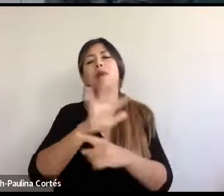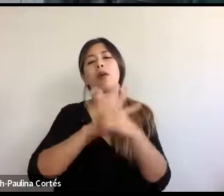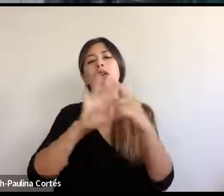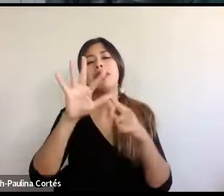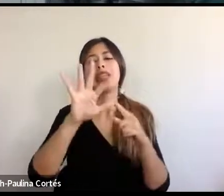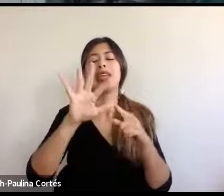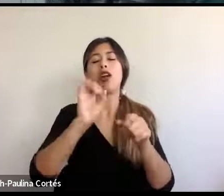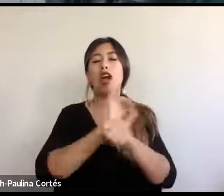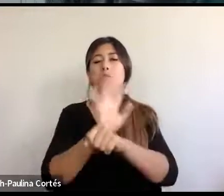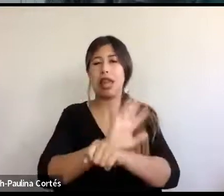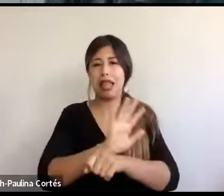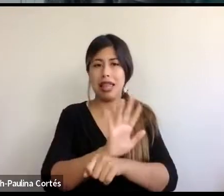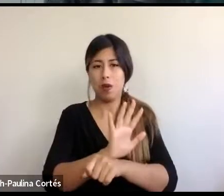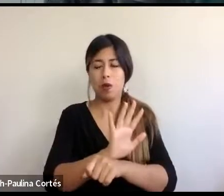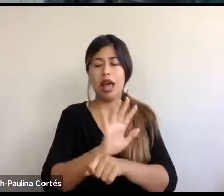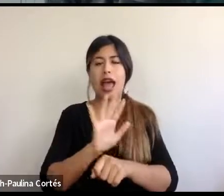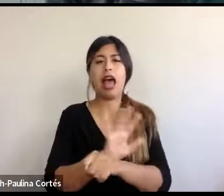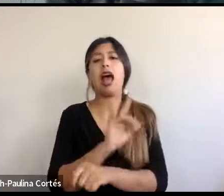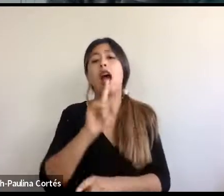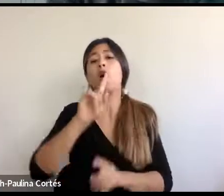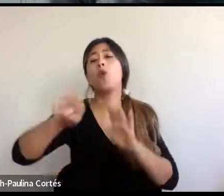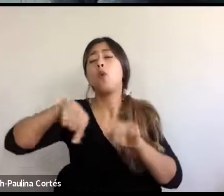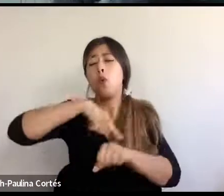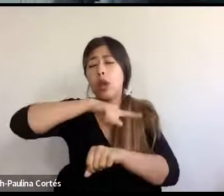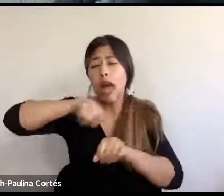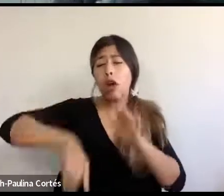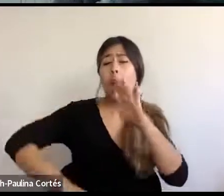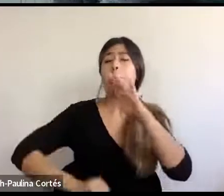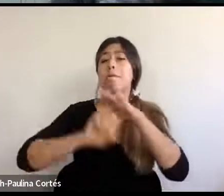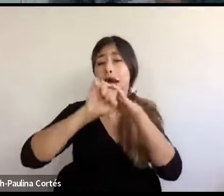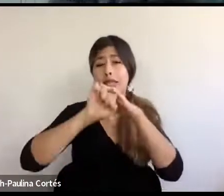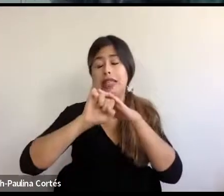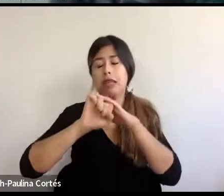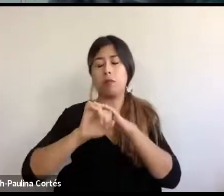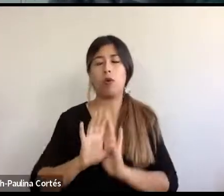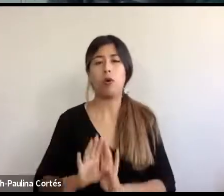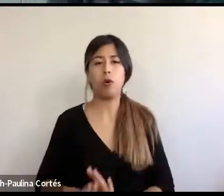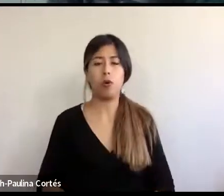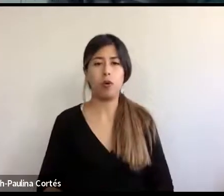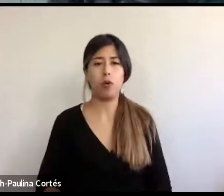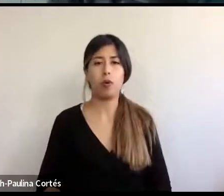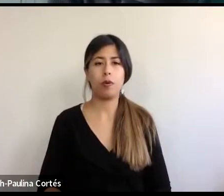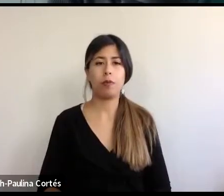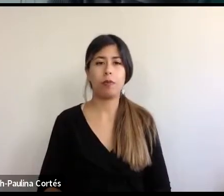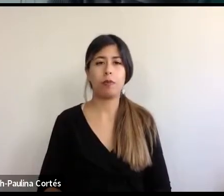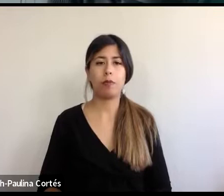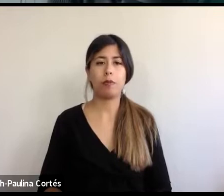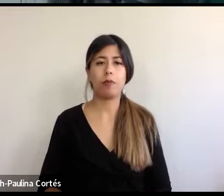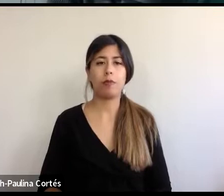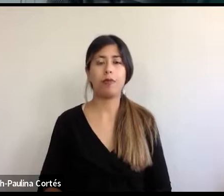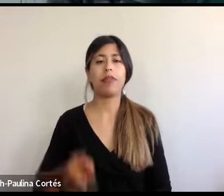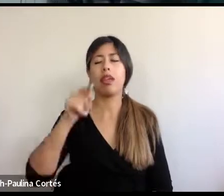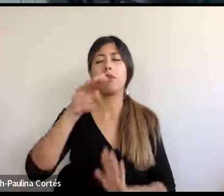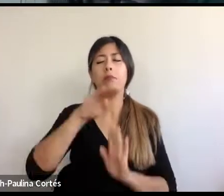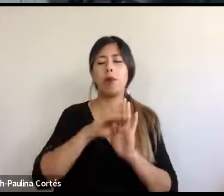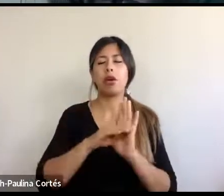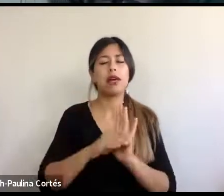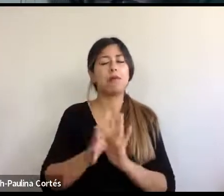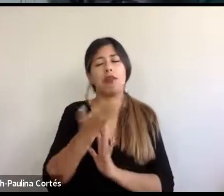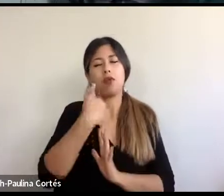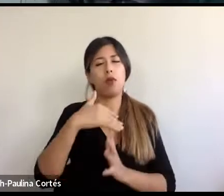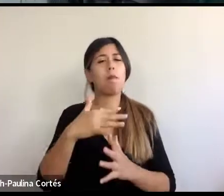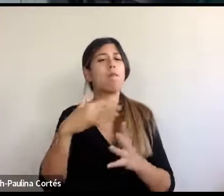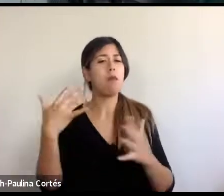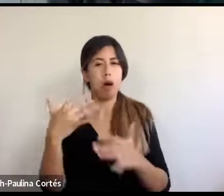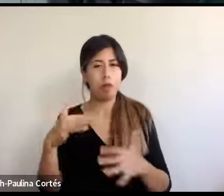1 hour, and we screen it for schools, which is like very important programming part for us, because we really want to reach out to the